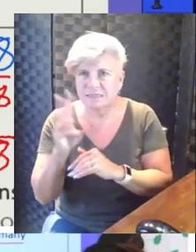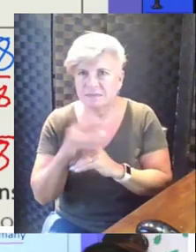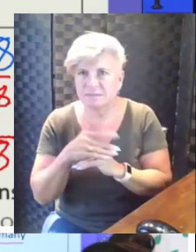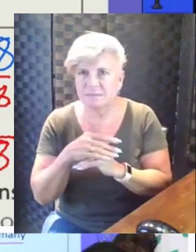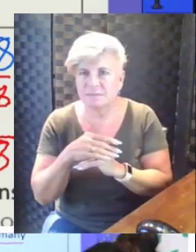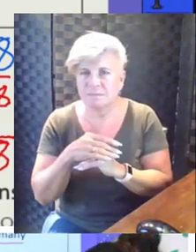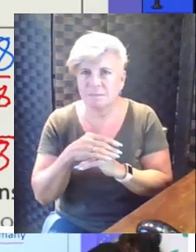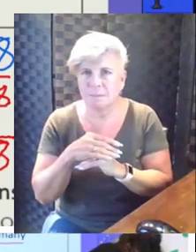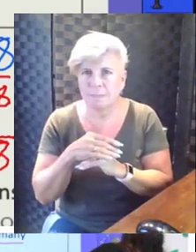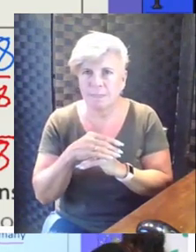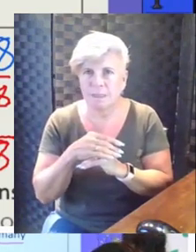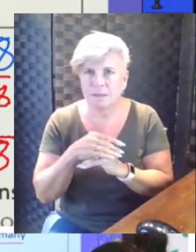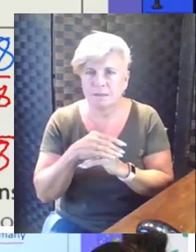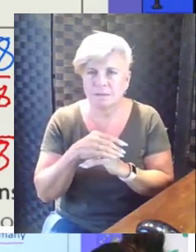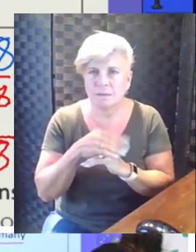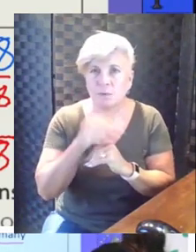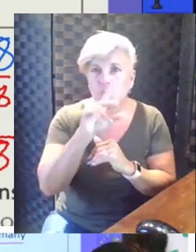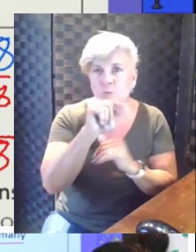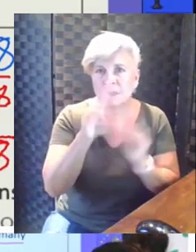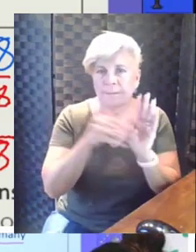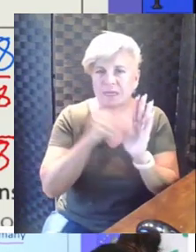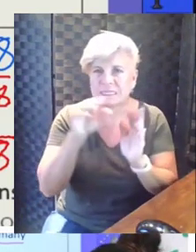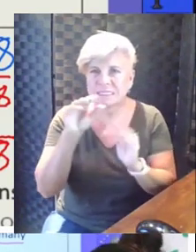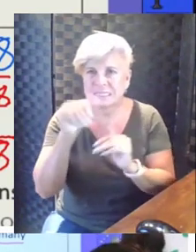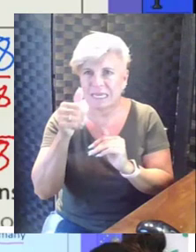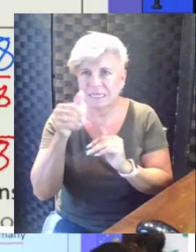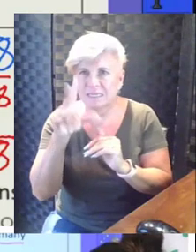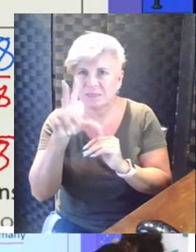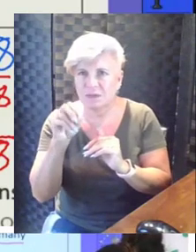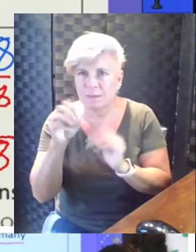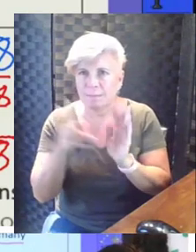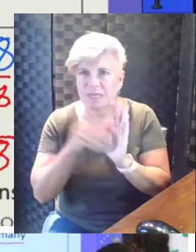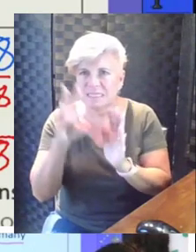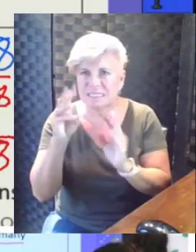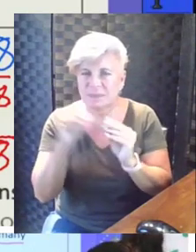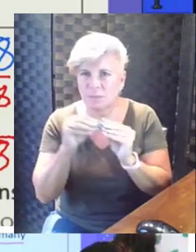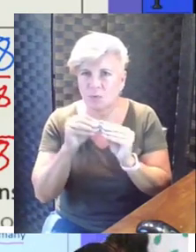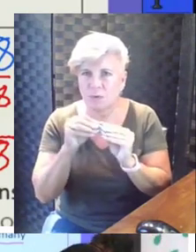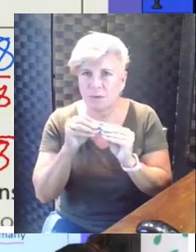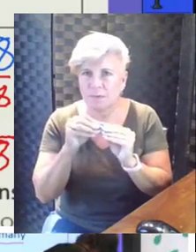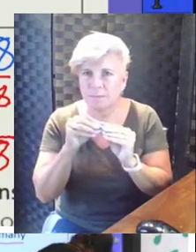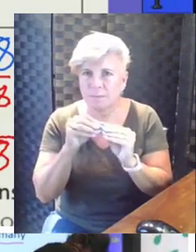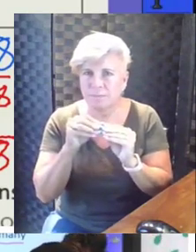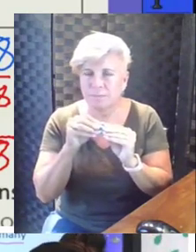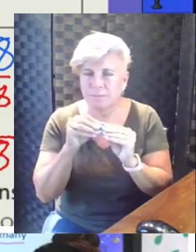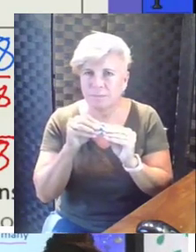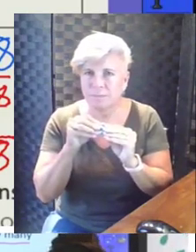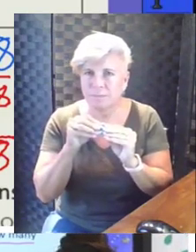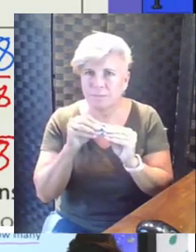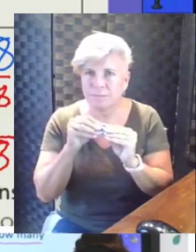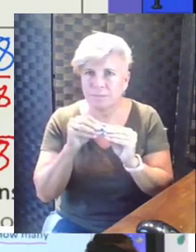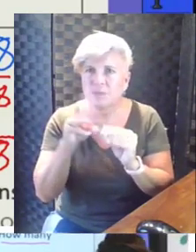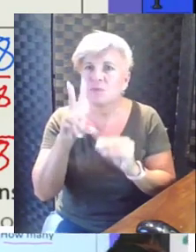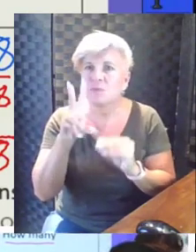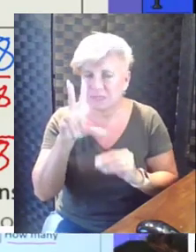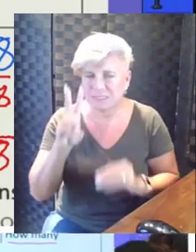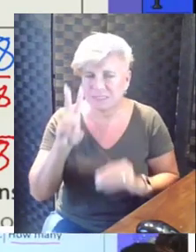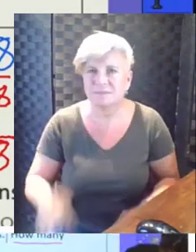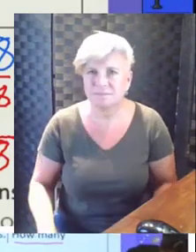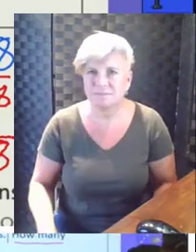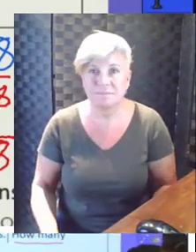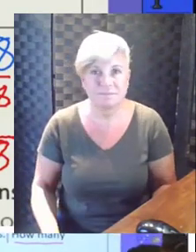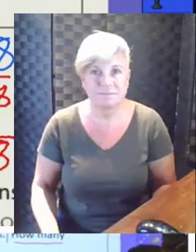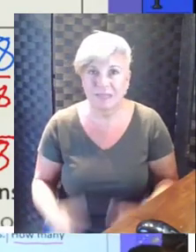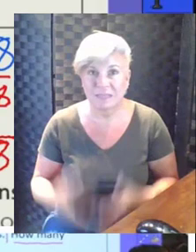6. 20 plus the 10 is 30, plus 6 more would give me 36. That's